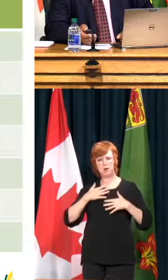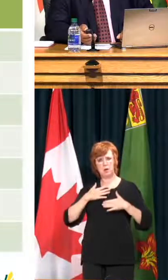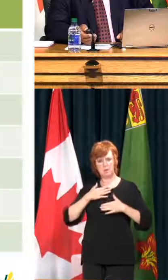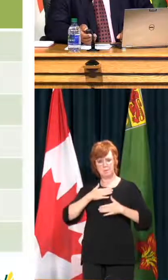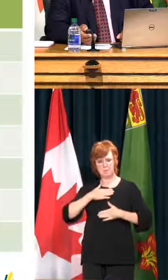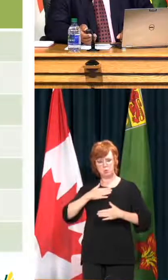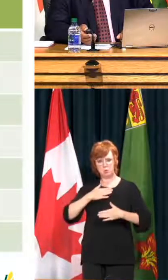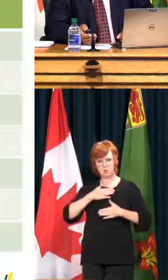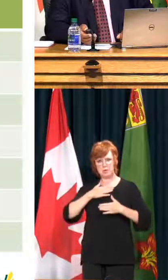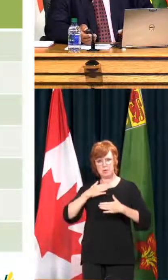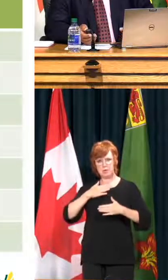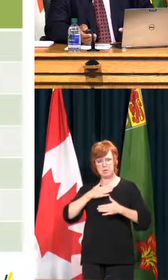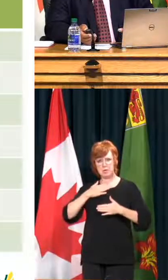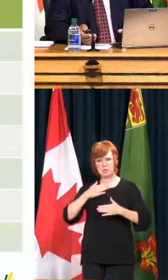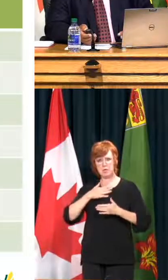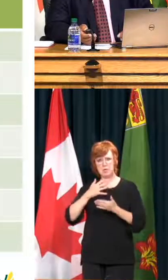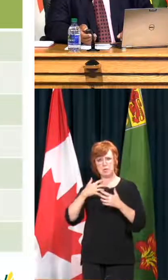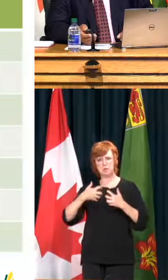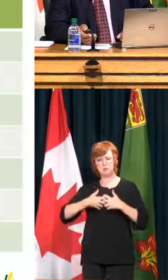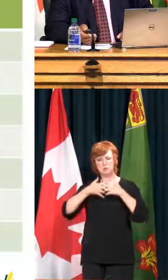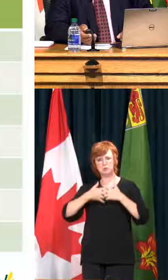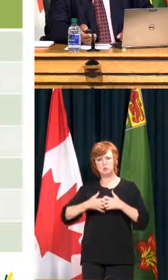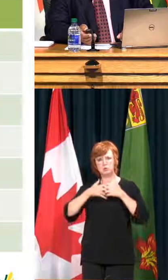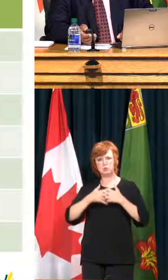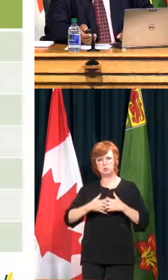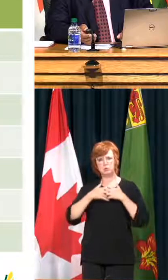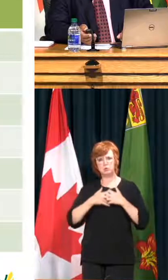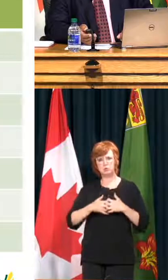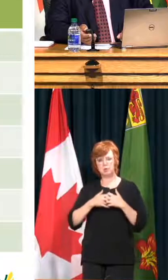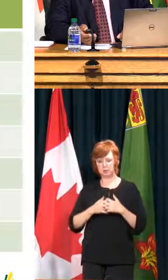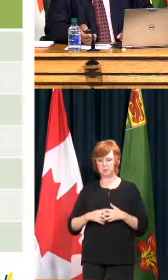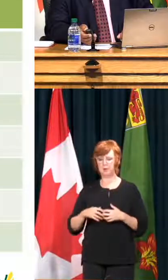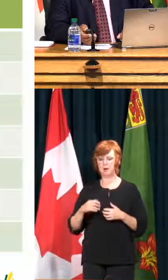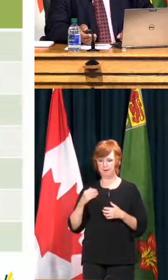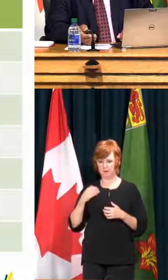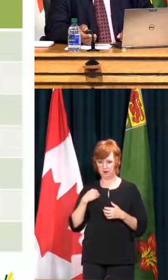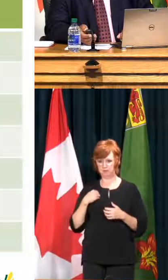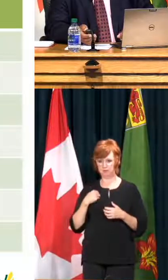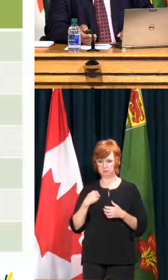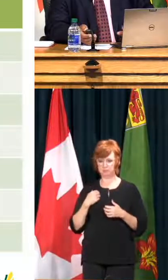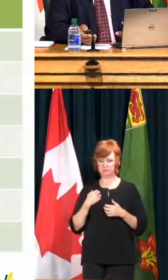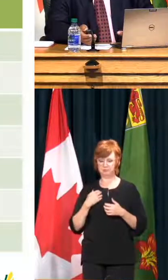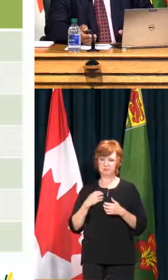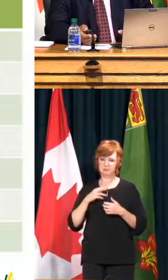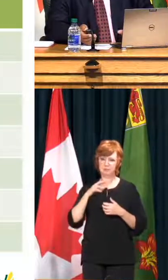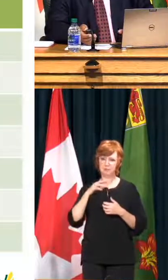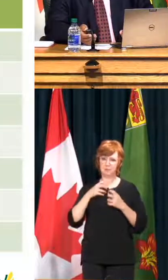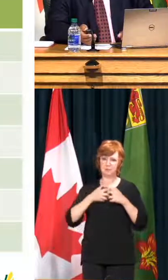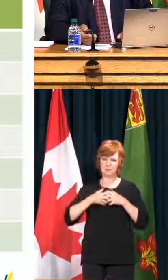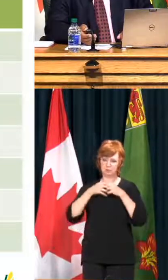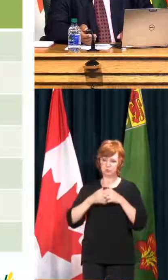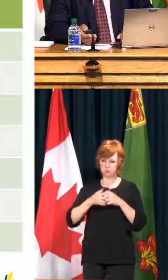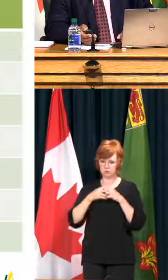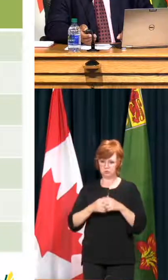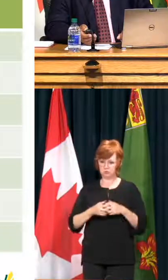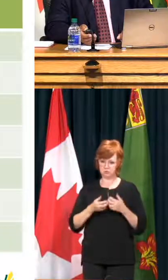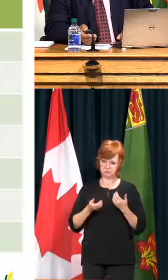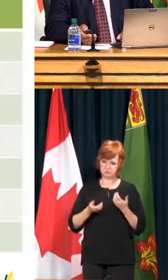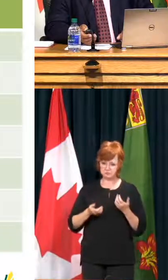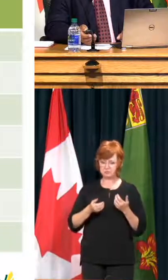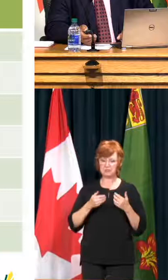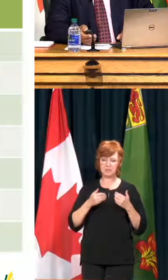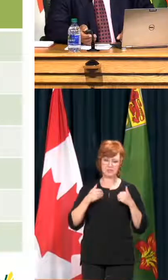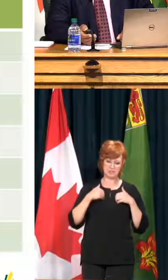intubation in the 20 to 39 age group, 2 instances. And again, while it's less common, it certainly can